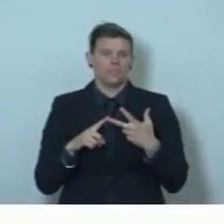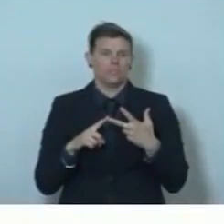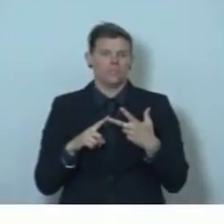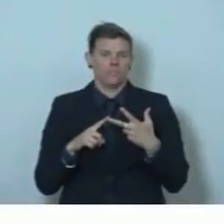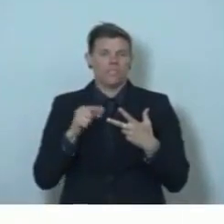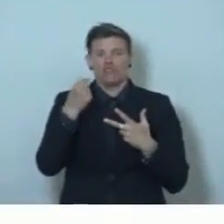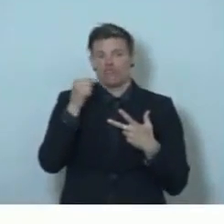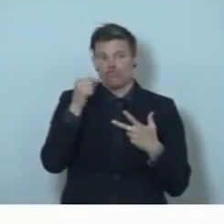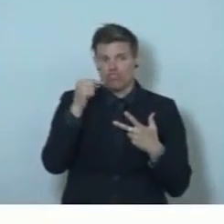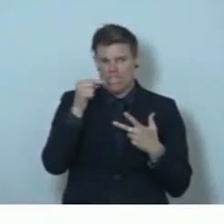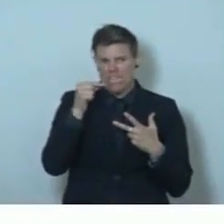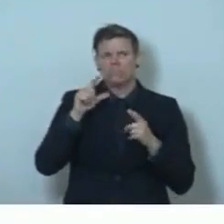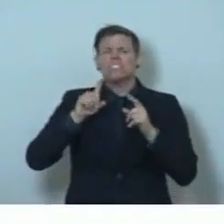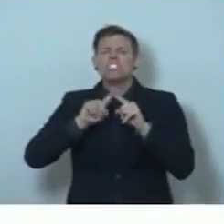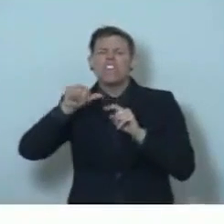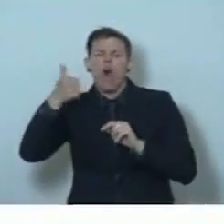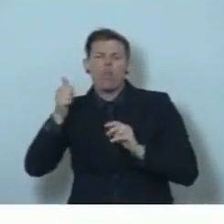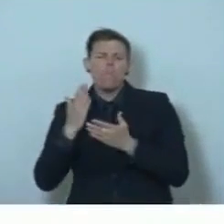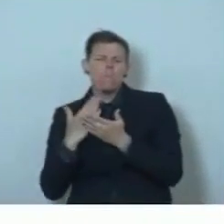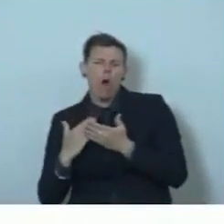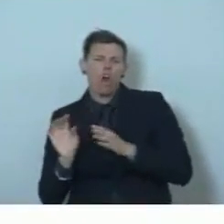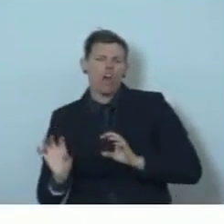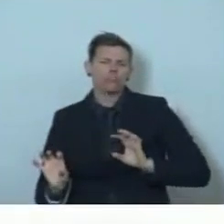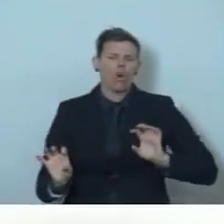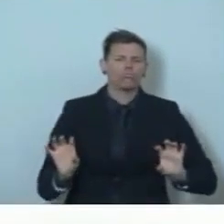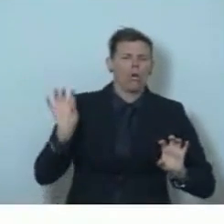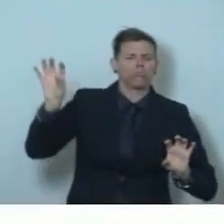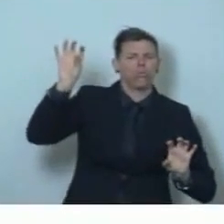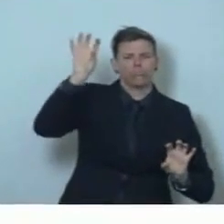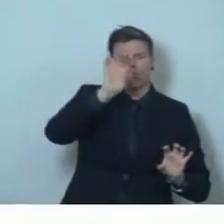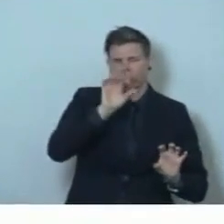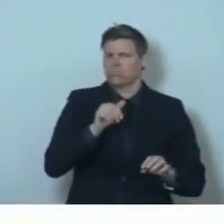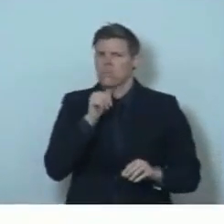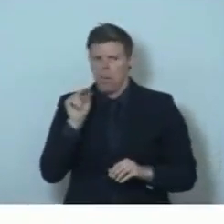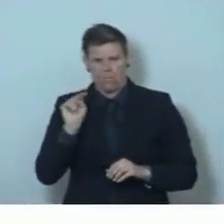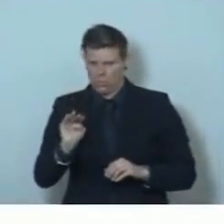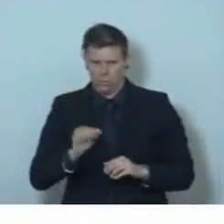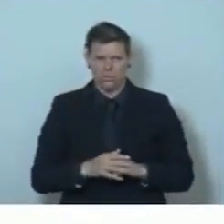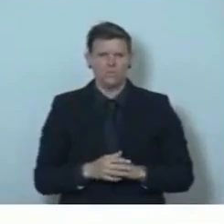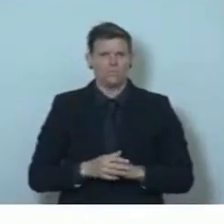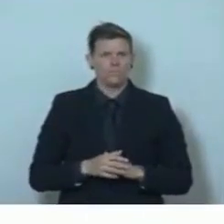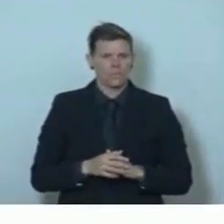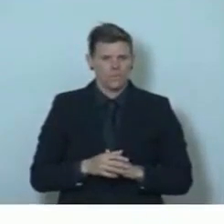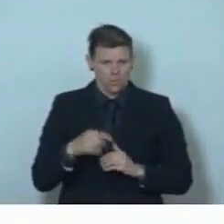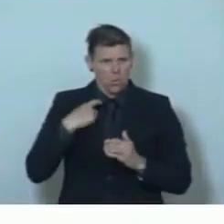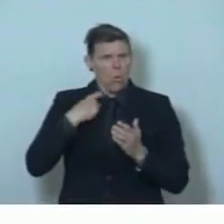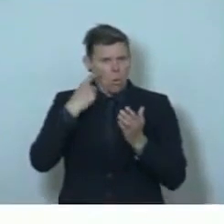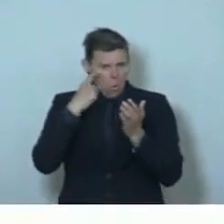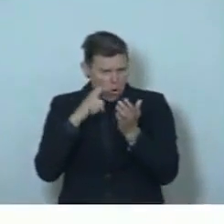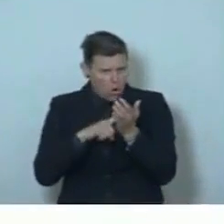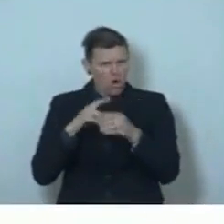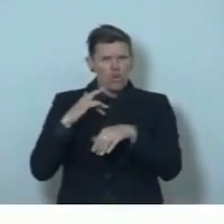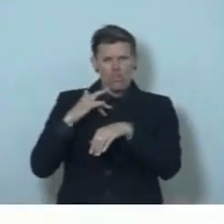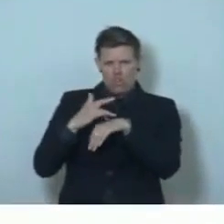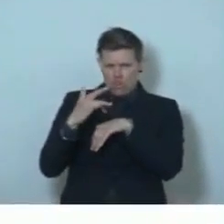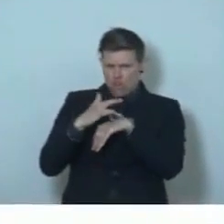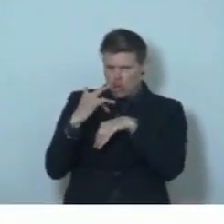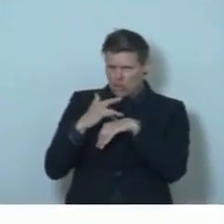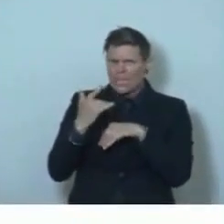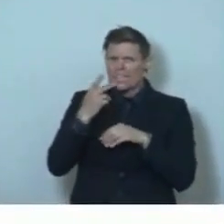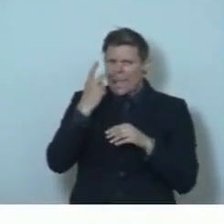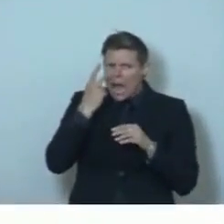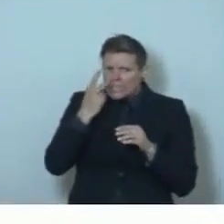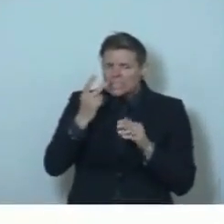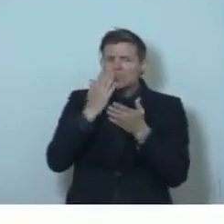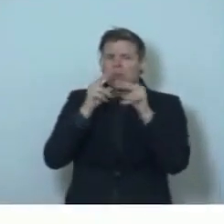line. And we talked about this last time, and I said there was some early evidence that we might be seeing a downward trend in cases,